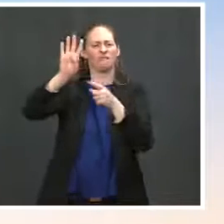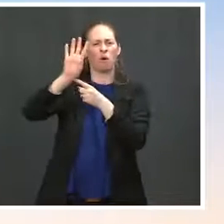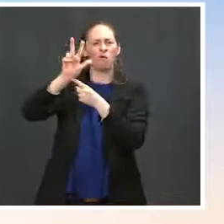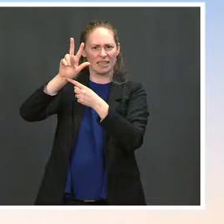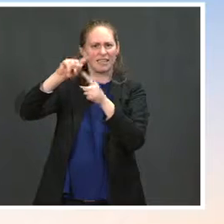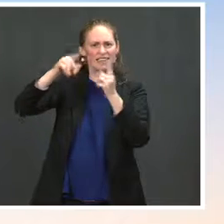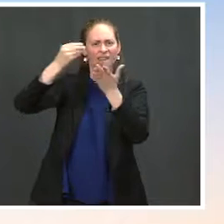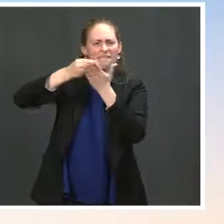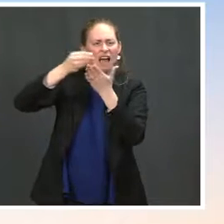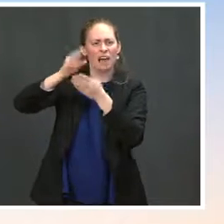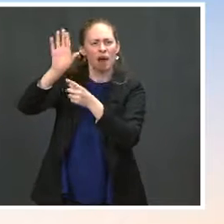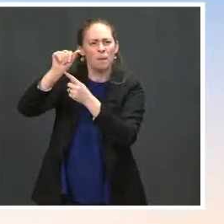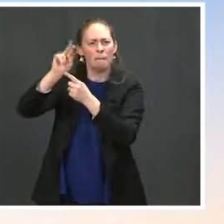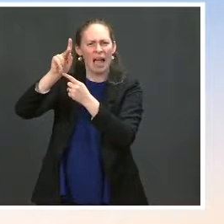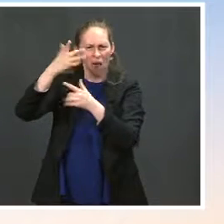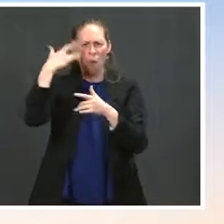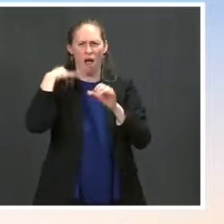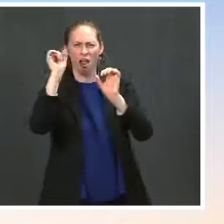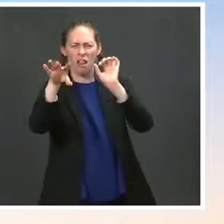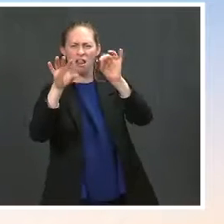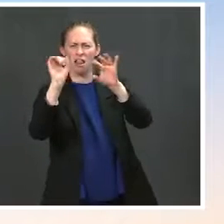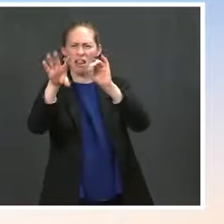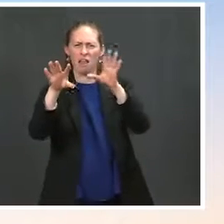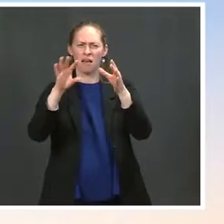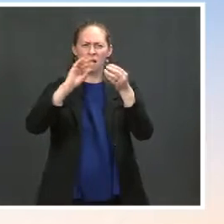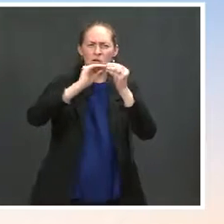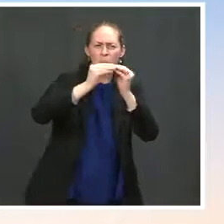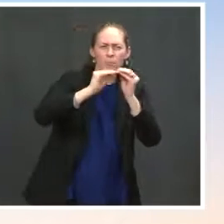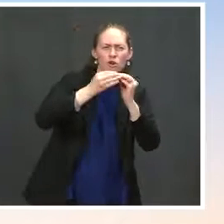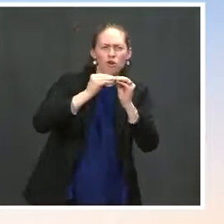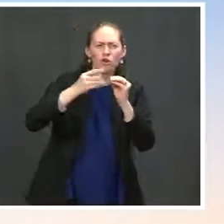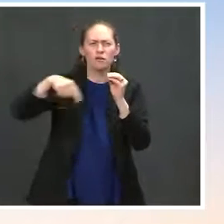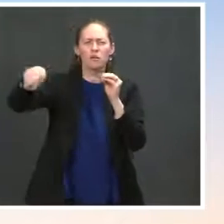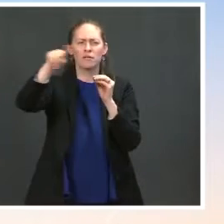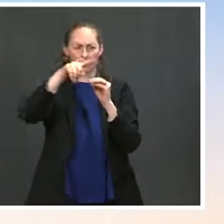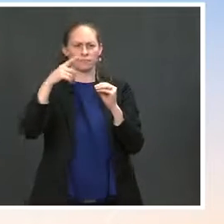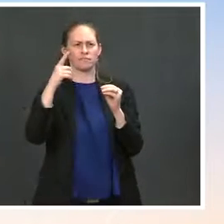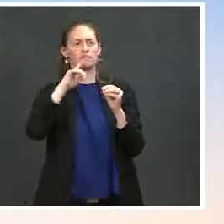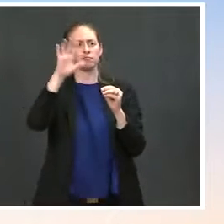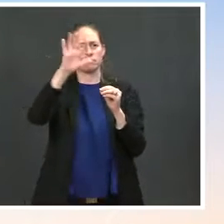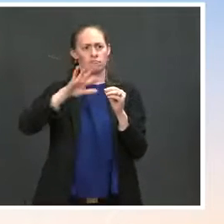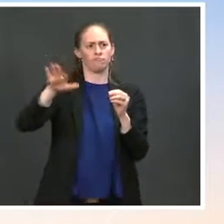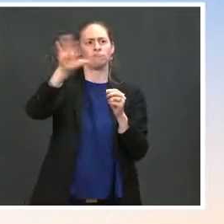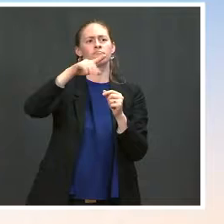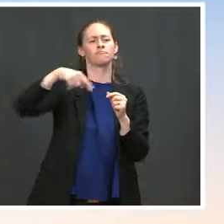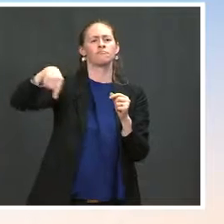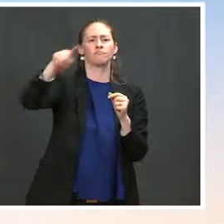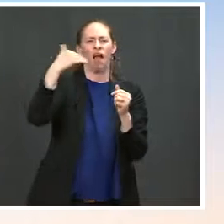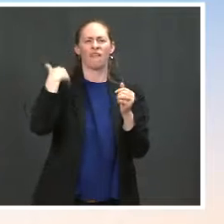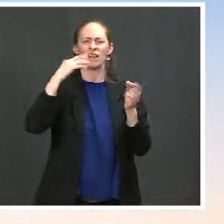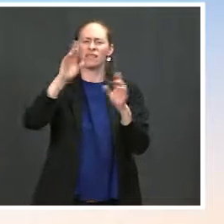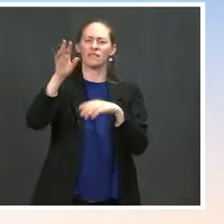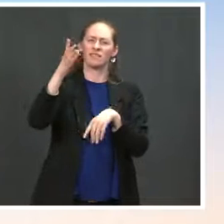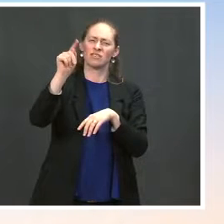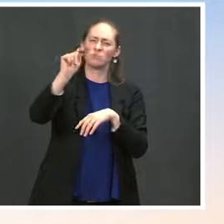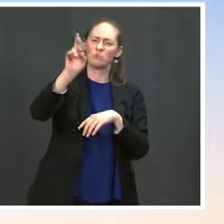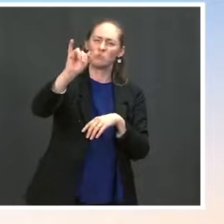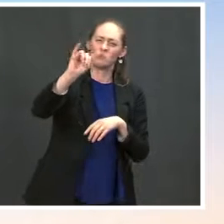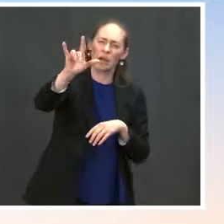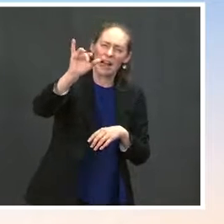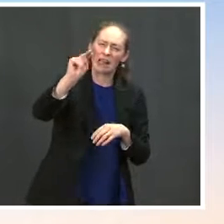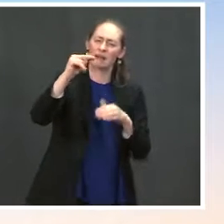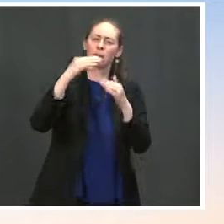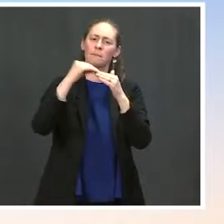sum, 40-some trillion dollars or something in terms of assets managed. And just yesterday, a number of